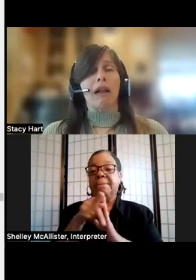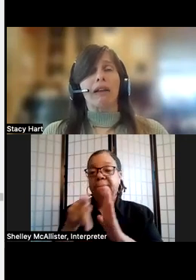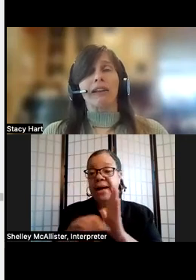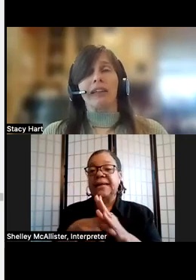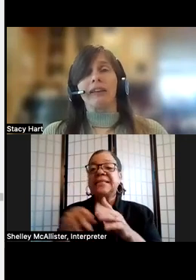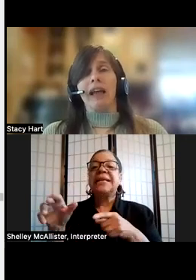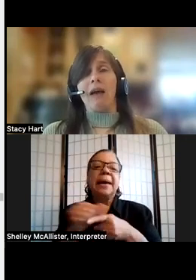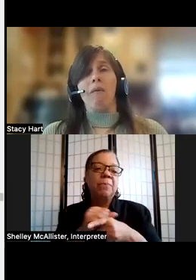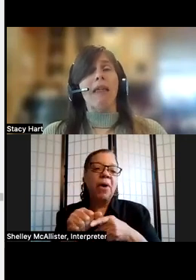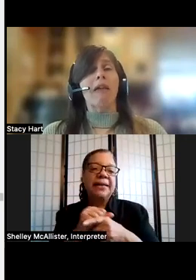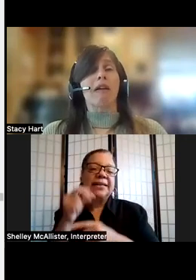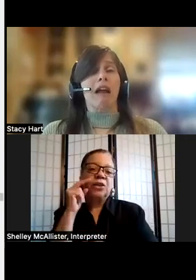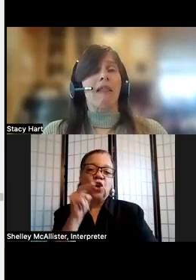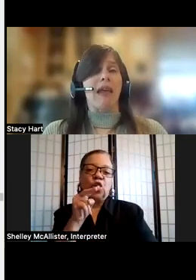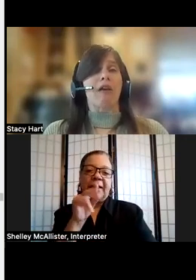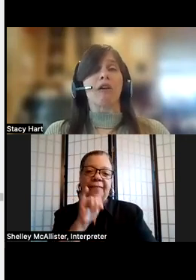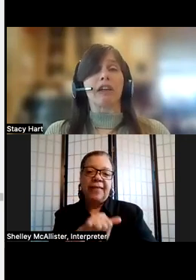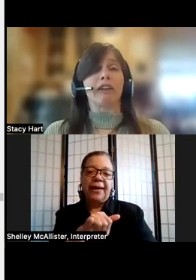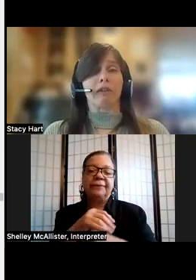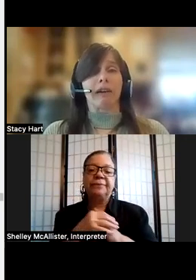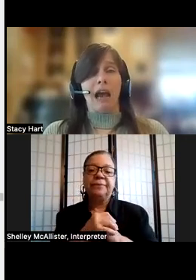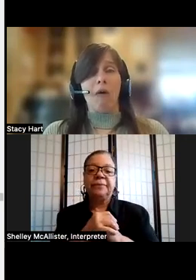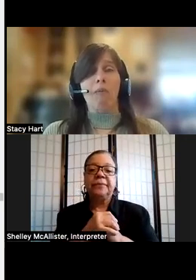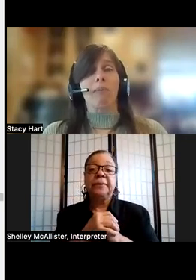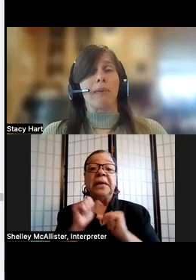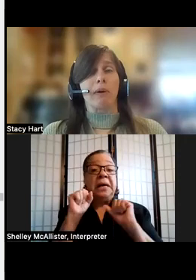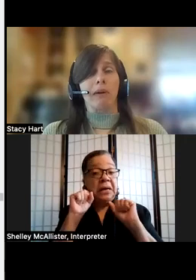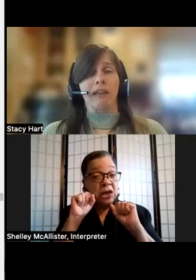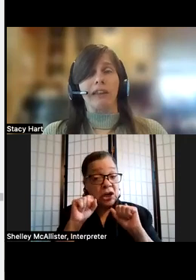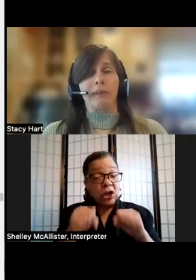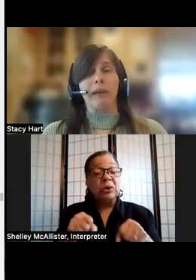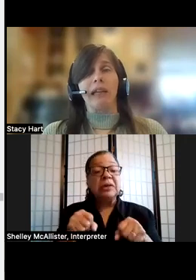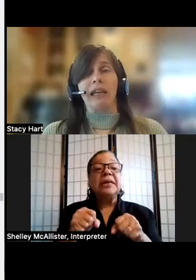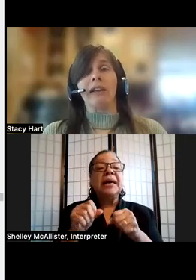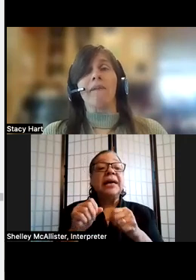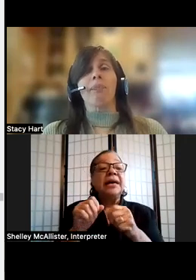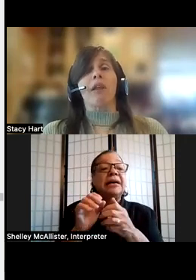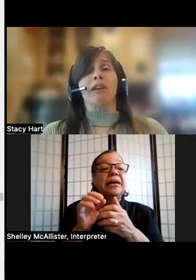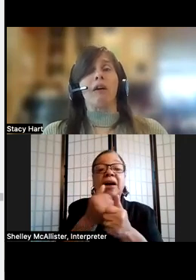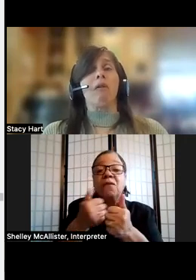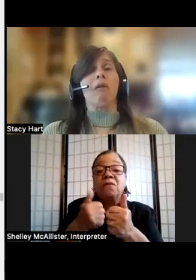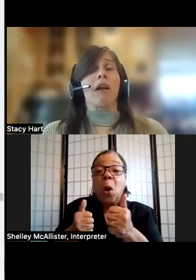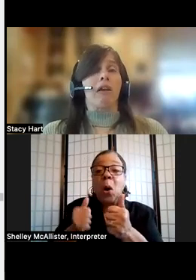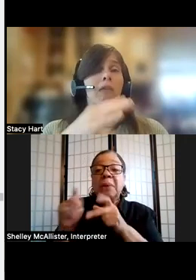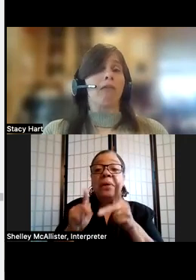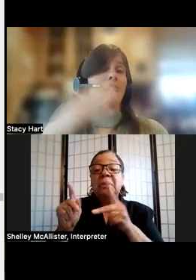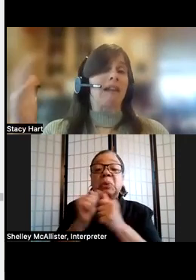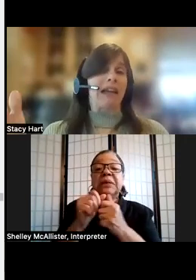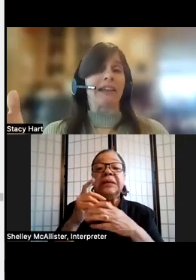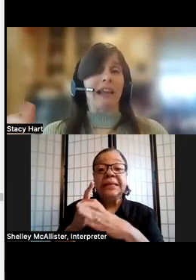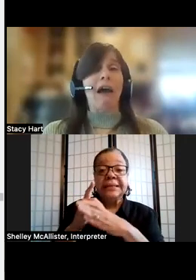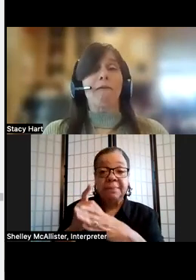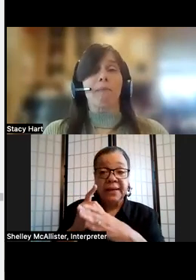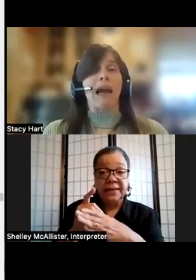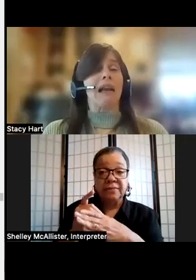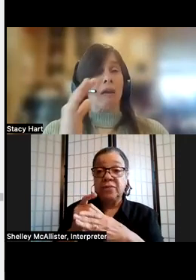Look at policies and whether or not they could screen out people with disabilities. So your